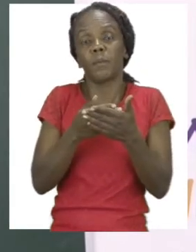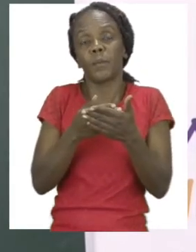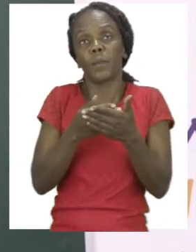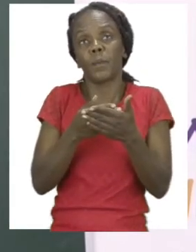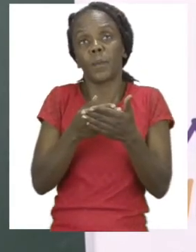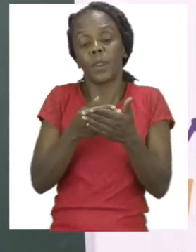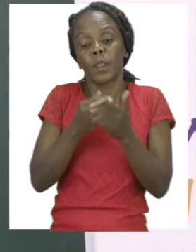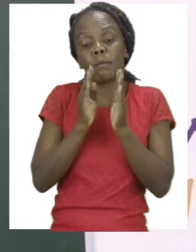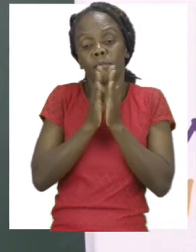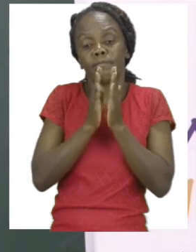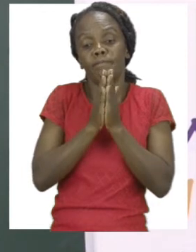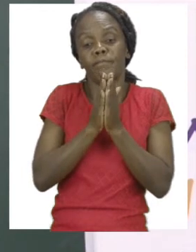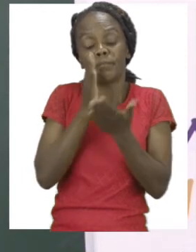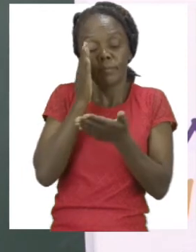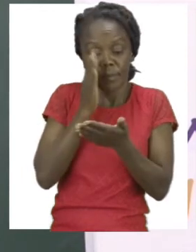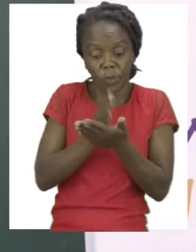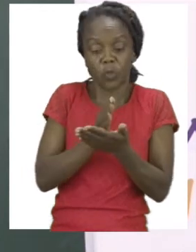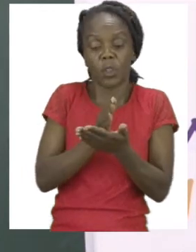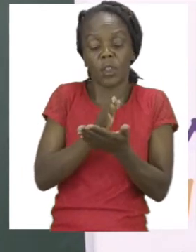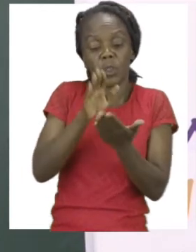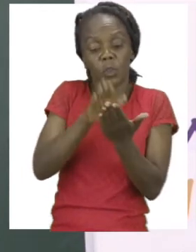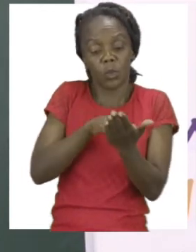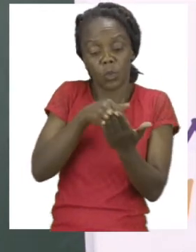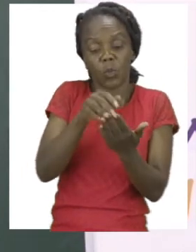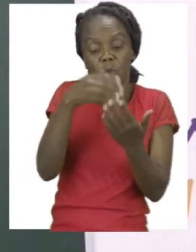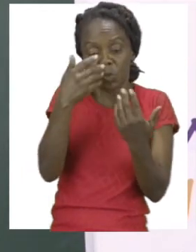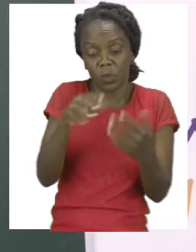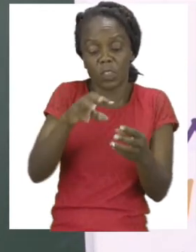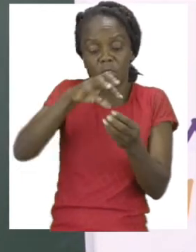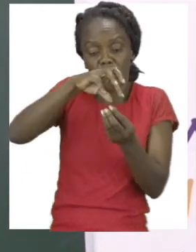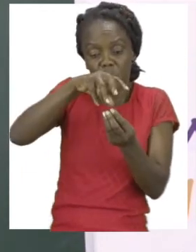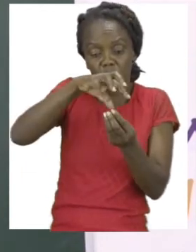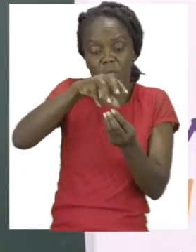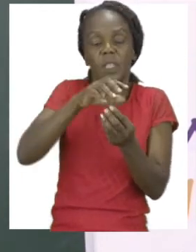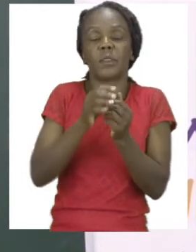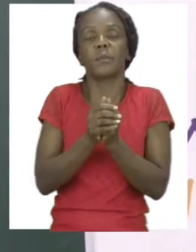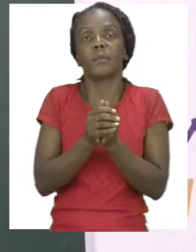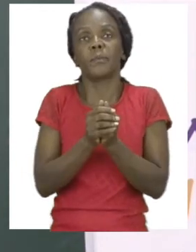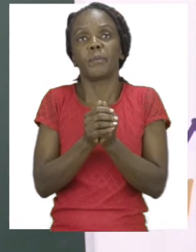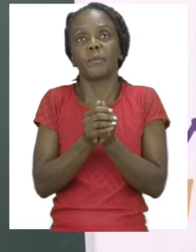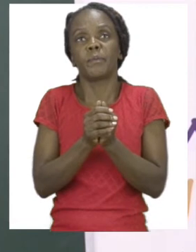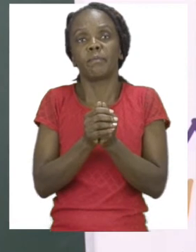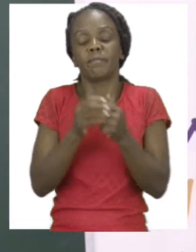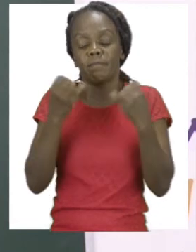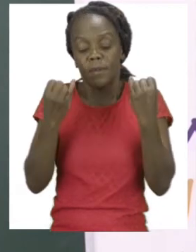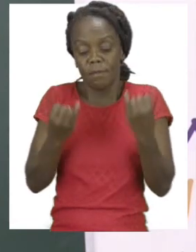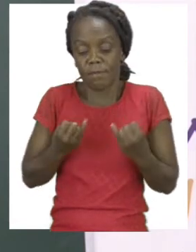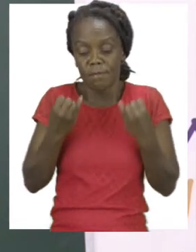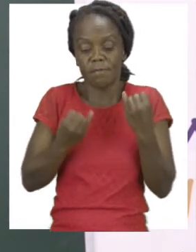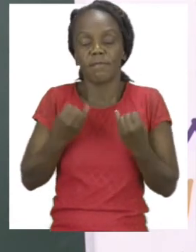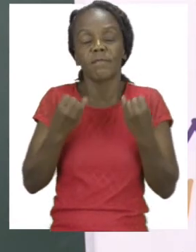glue, please put the cap on so that it does not dry out. Have fun looking for